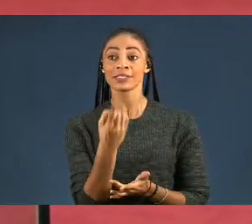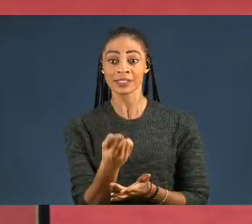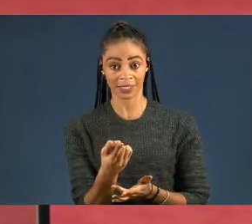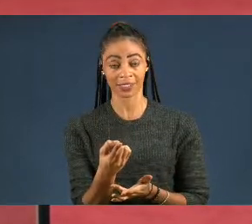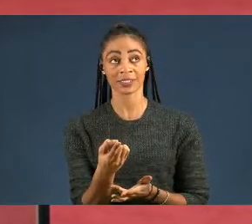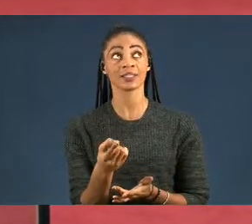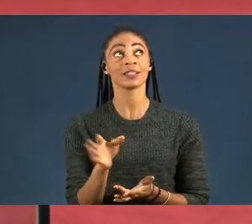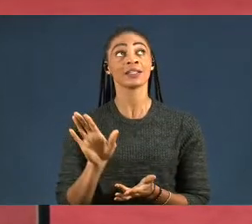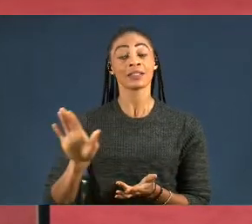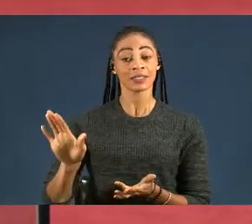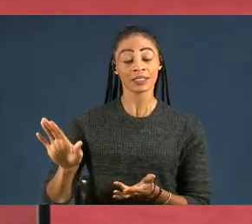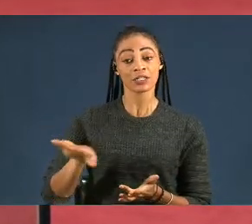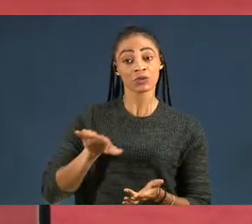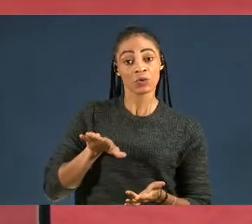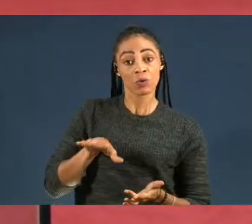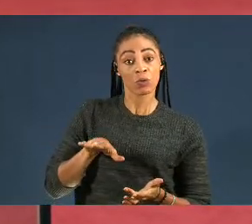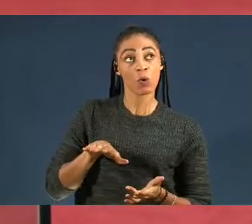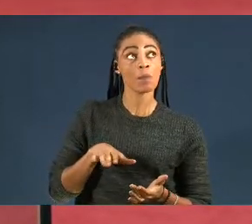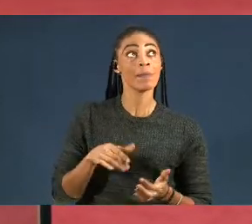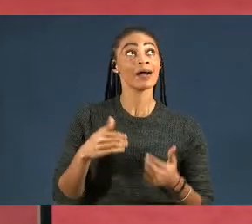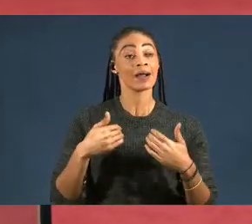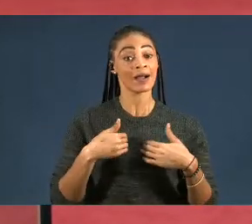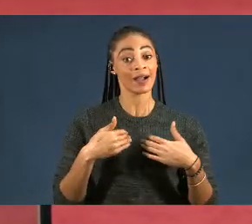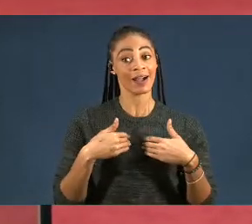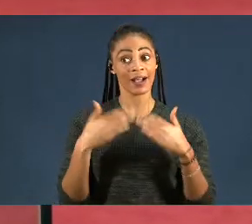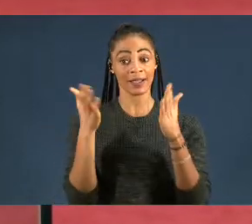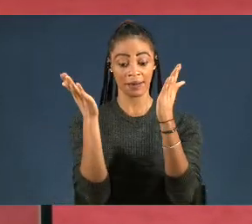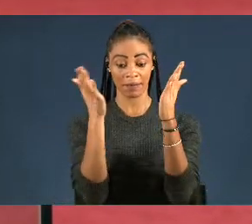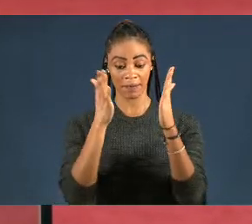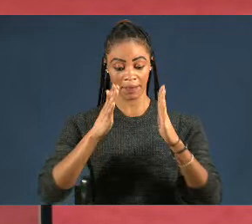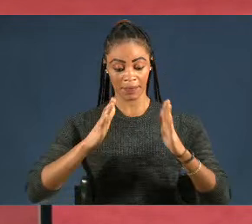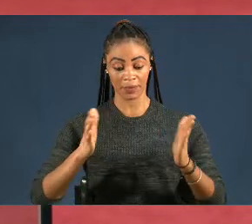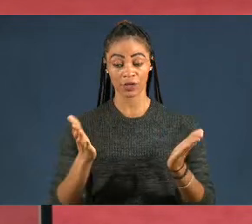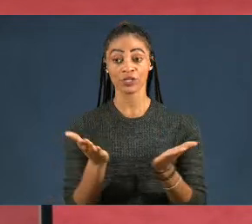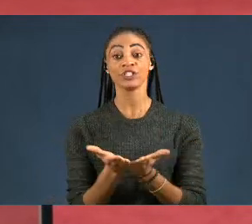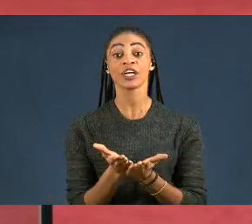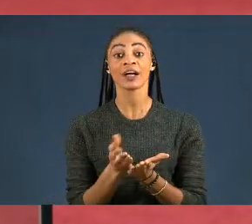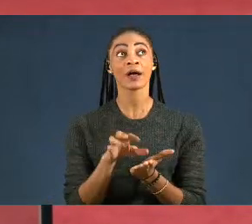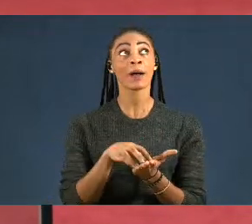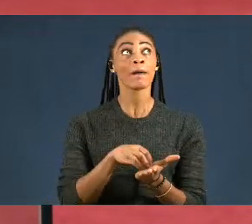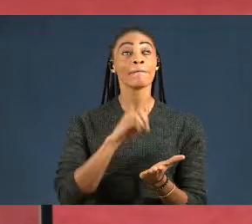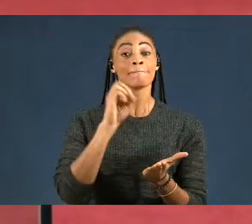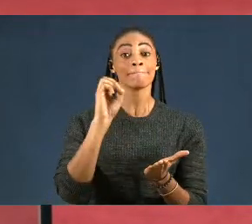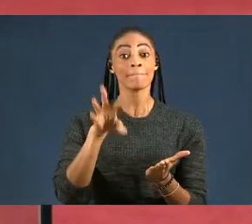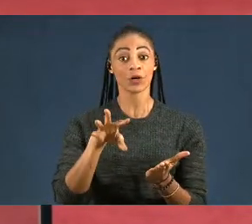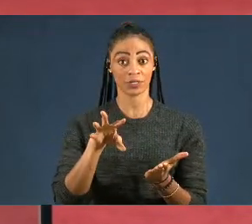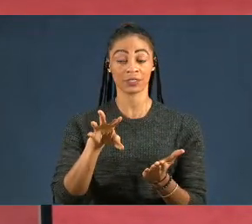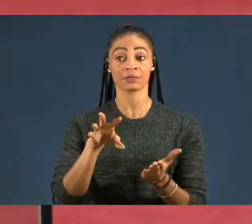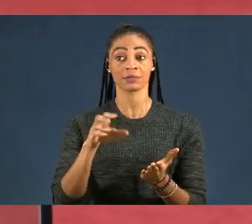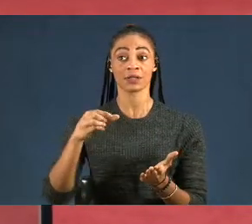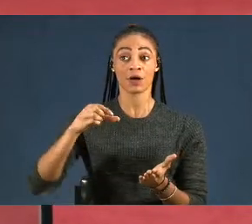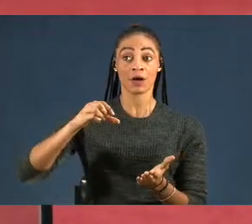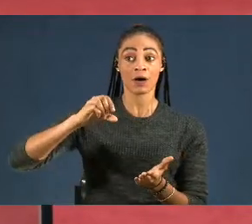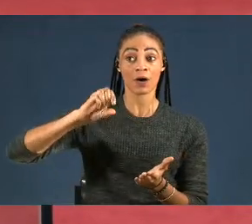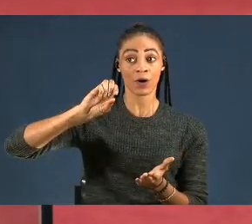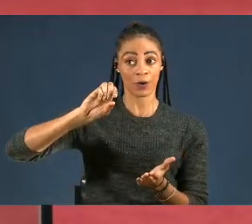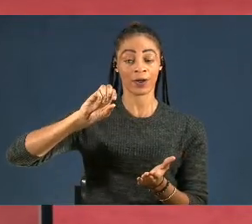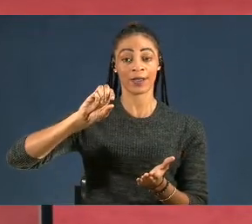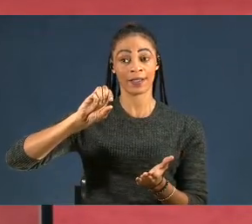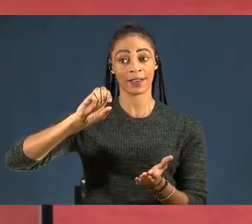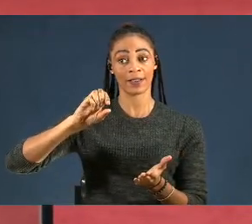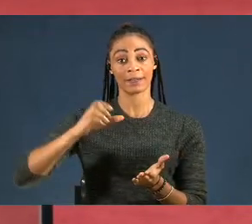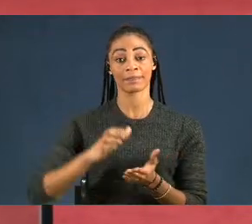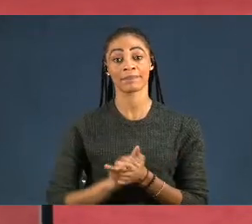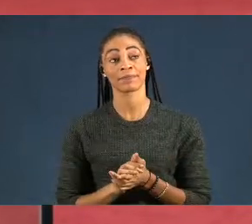having an alabaster box of very precious oil, having an alabaster cruse